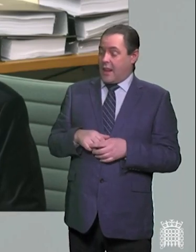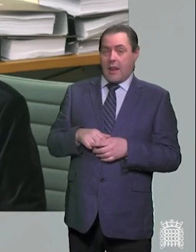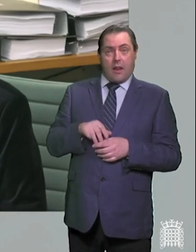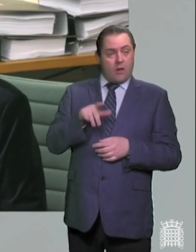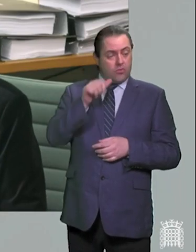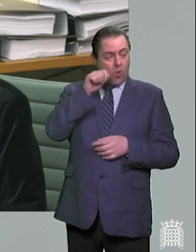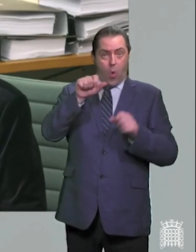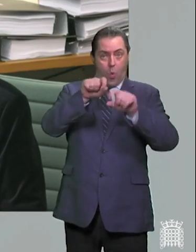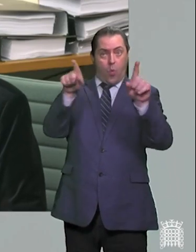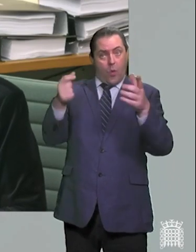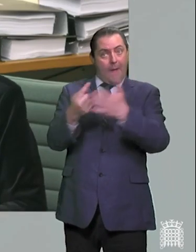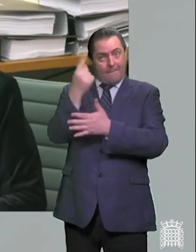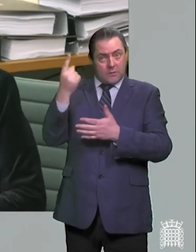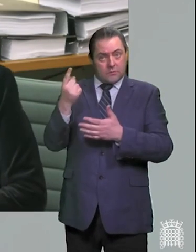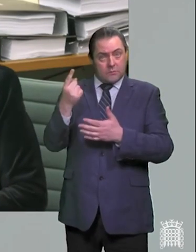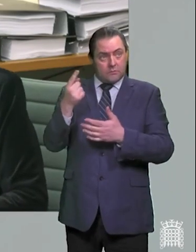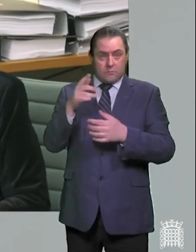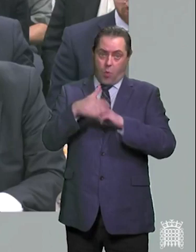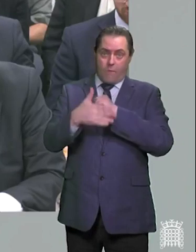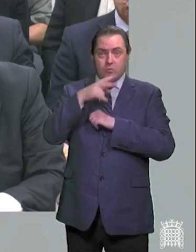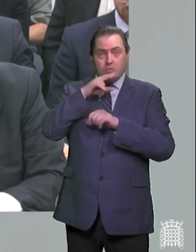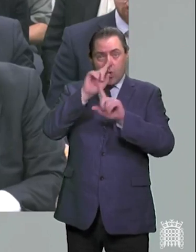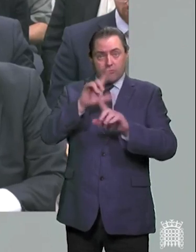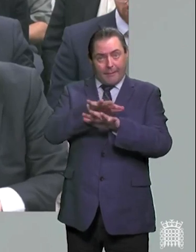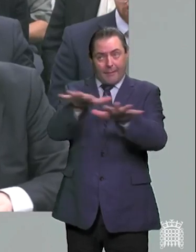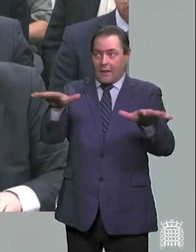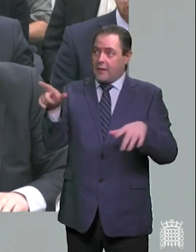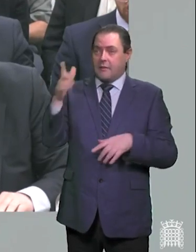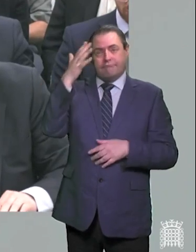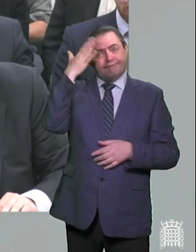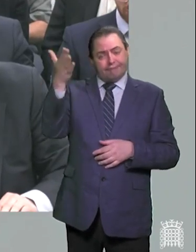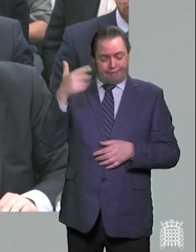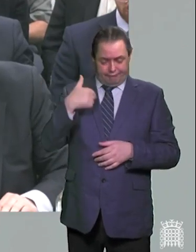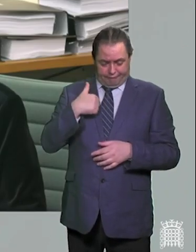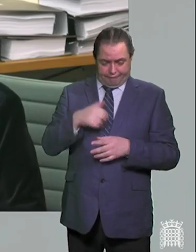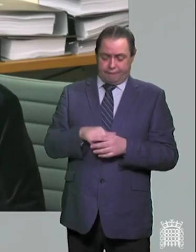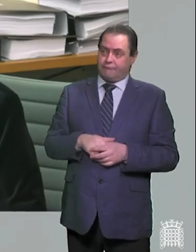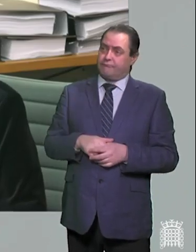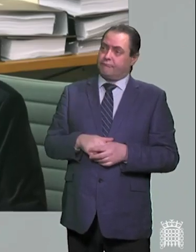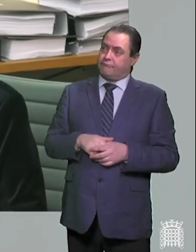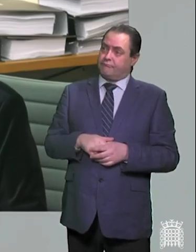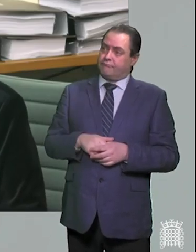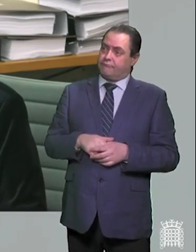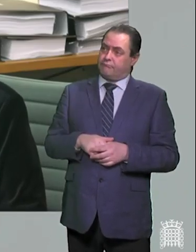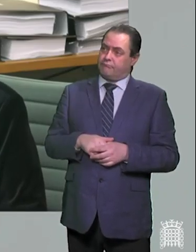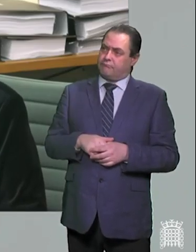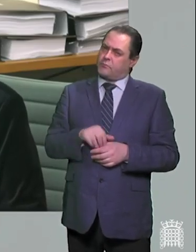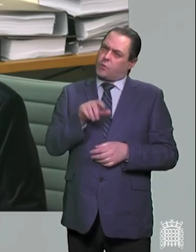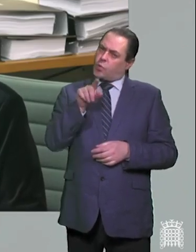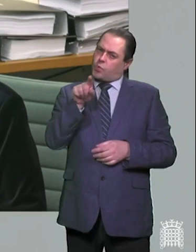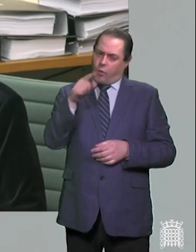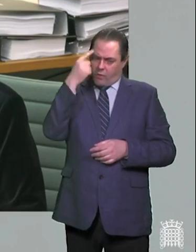aware that the email was sent to 200 odd people and invited staff to bring their own alcohol? So what was